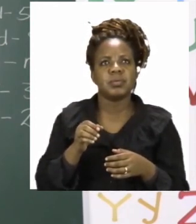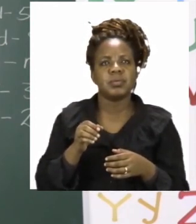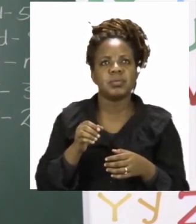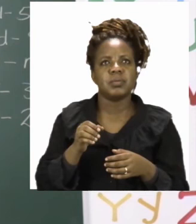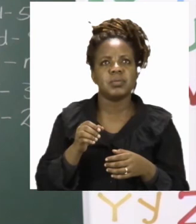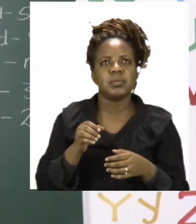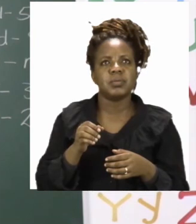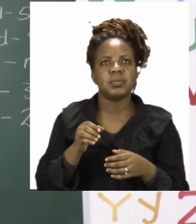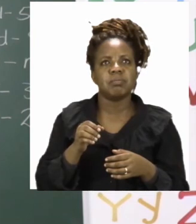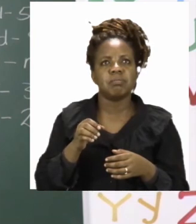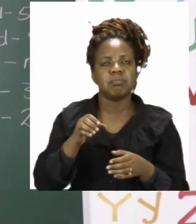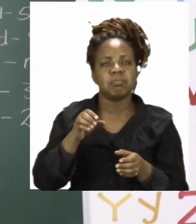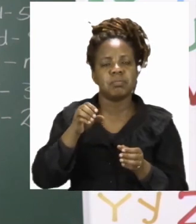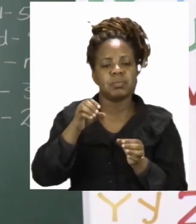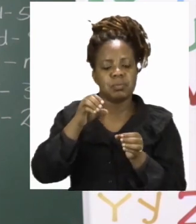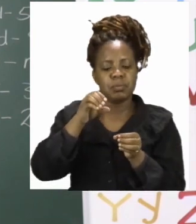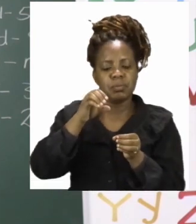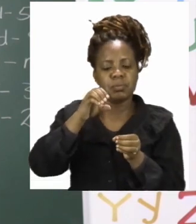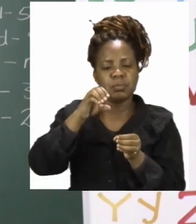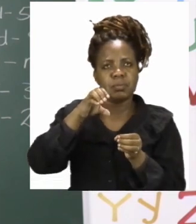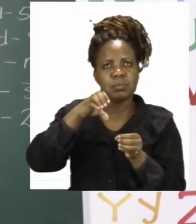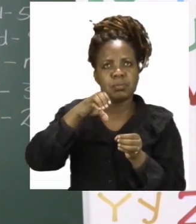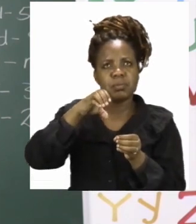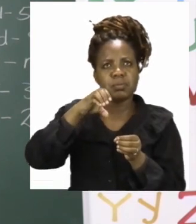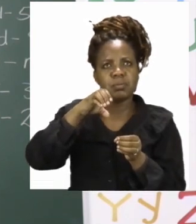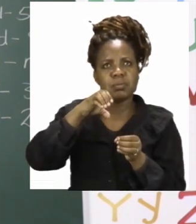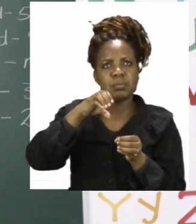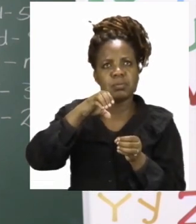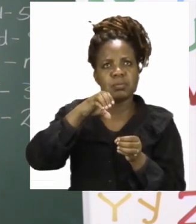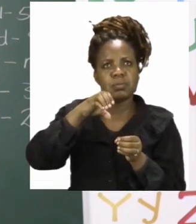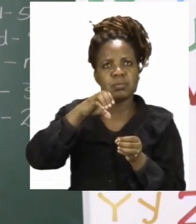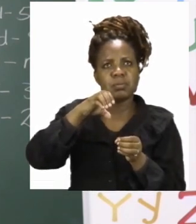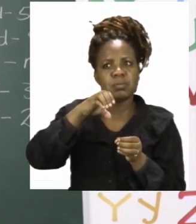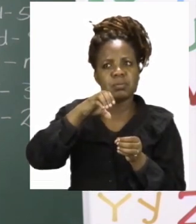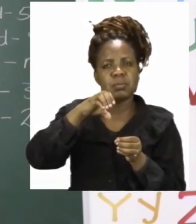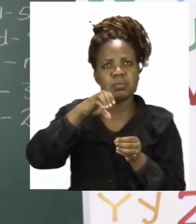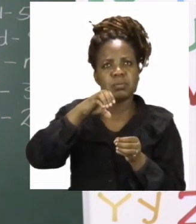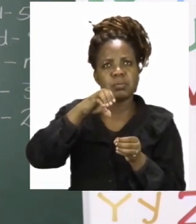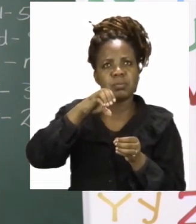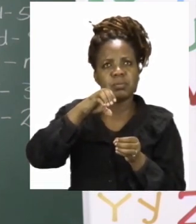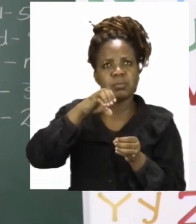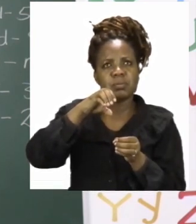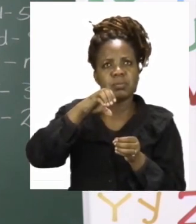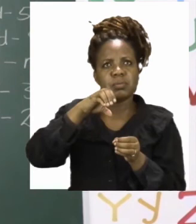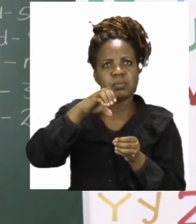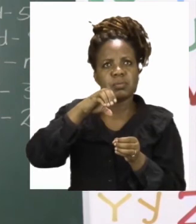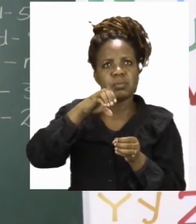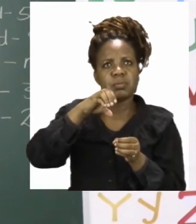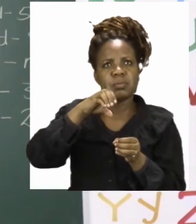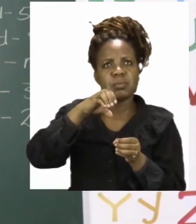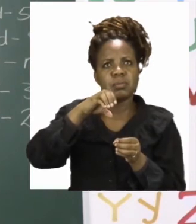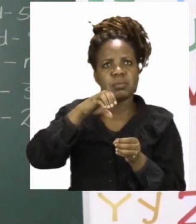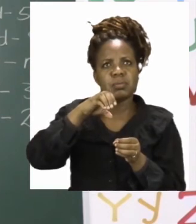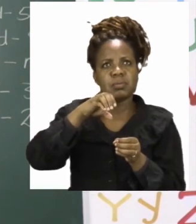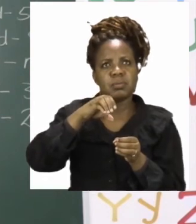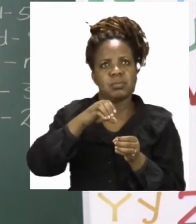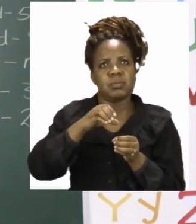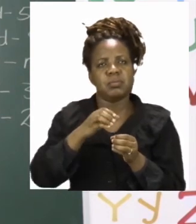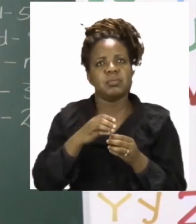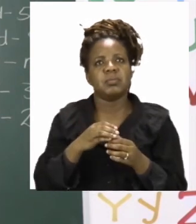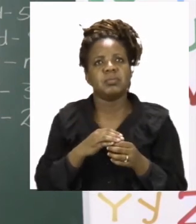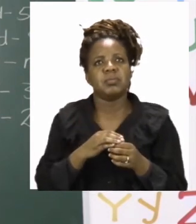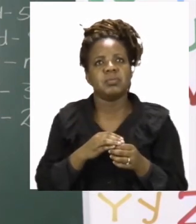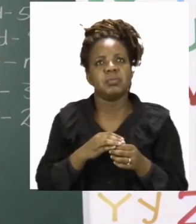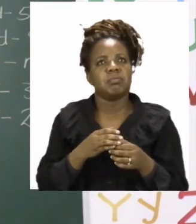There we go. And we're going to see if the bottle is going to hold 1 liter of water.